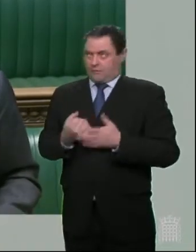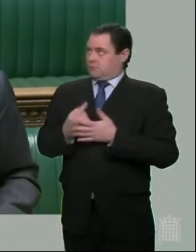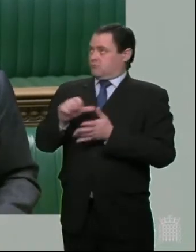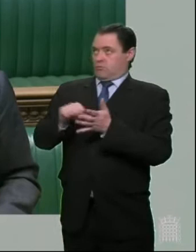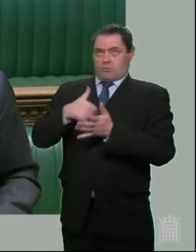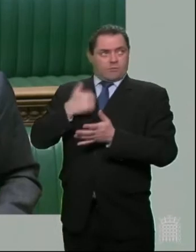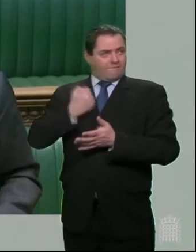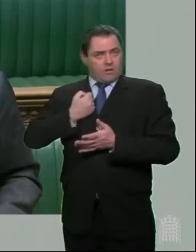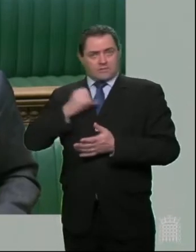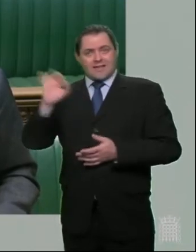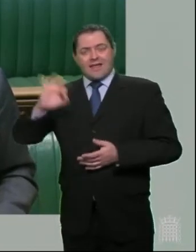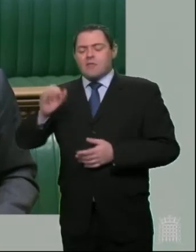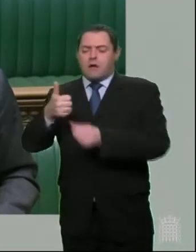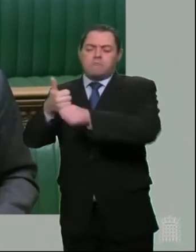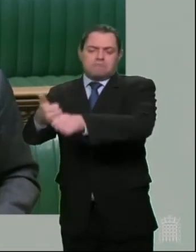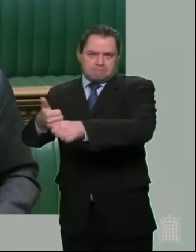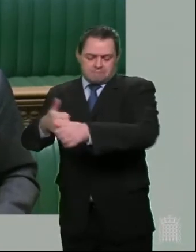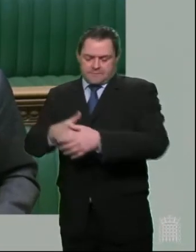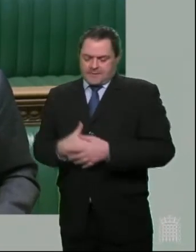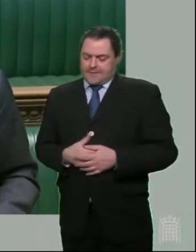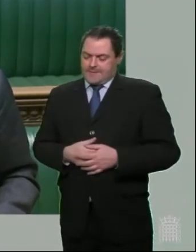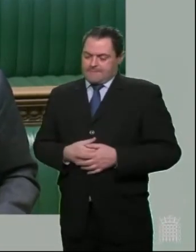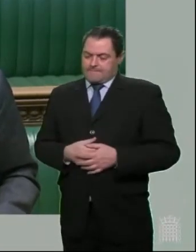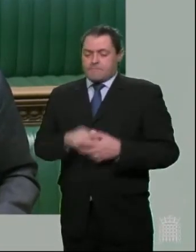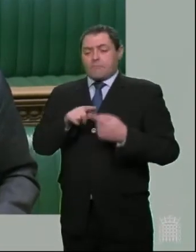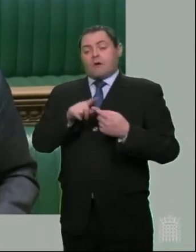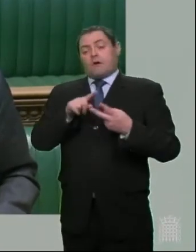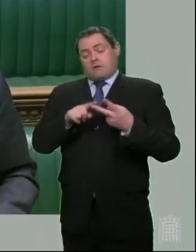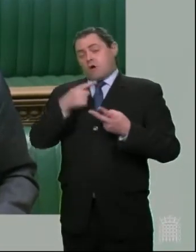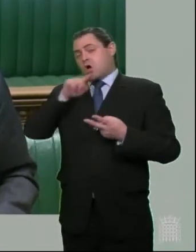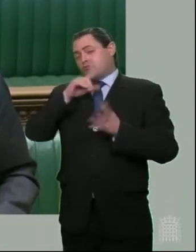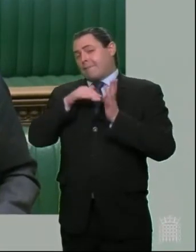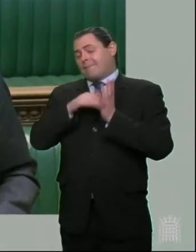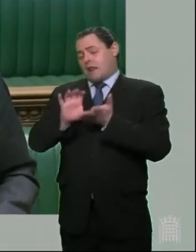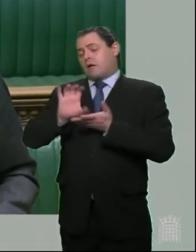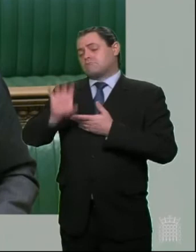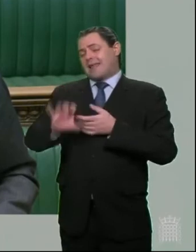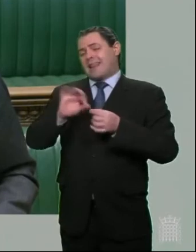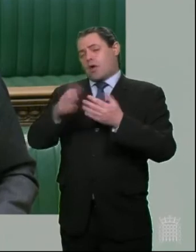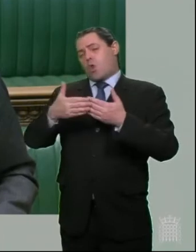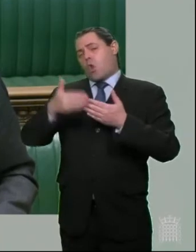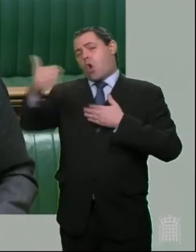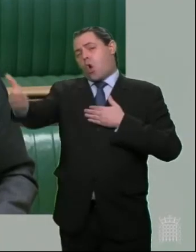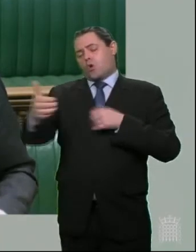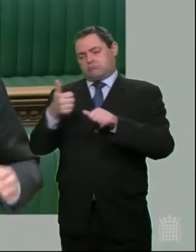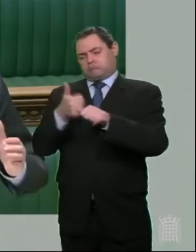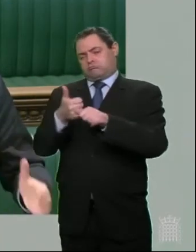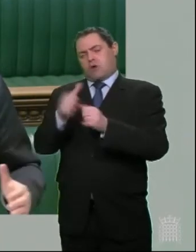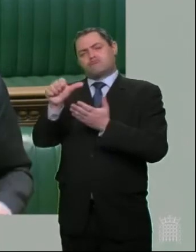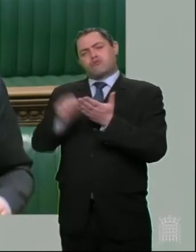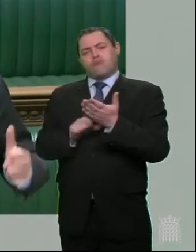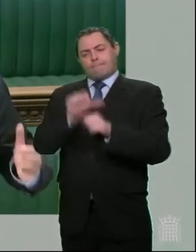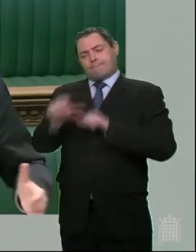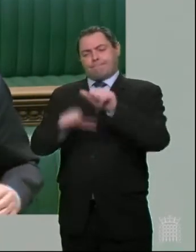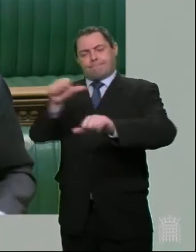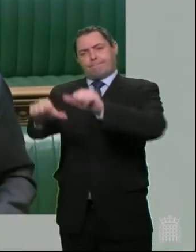fault of their own. But we're also investing £100 million in a long-term programme for the UK fishing industry to help